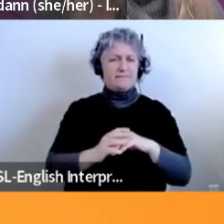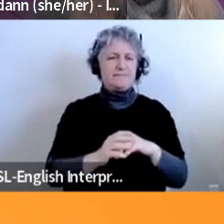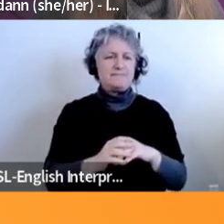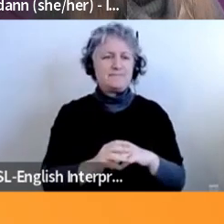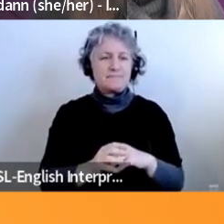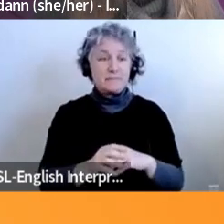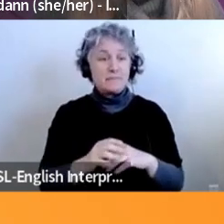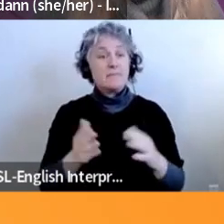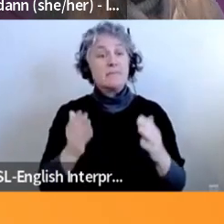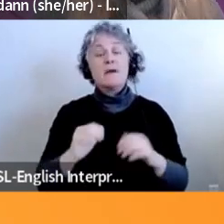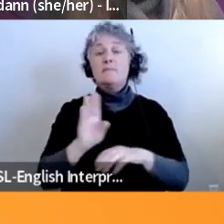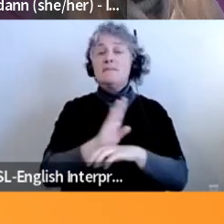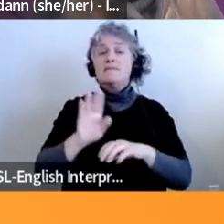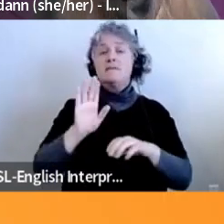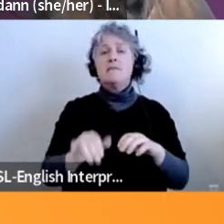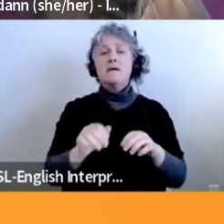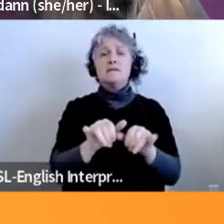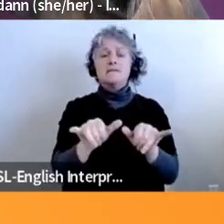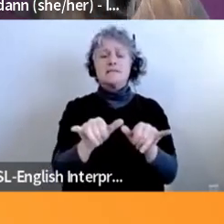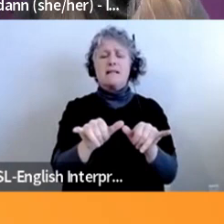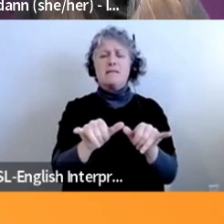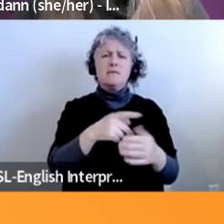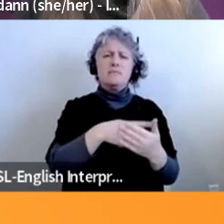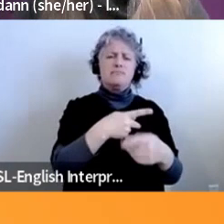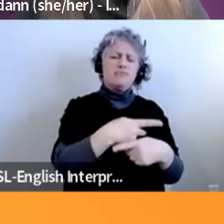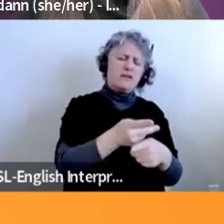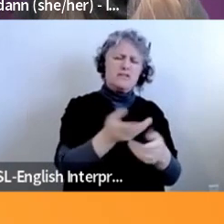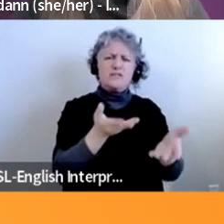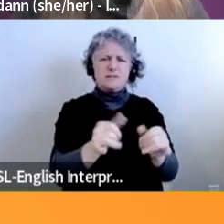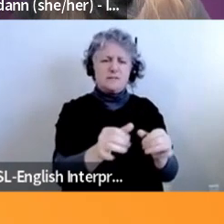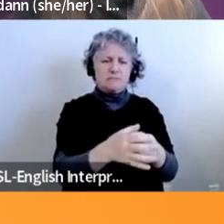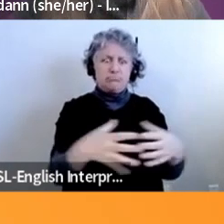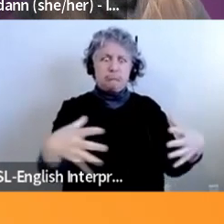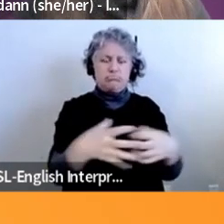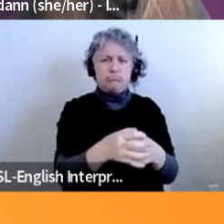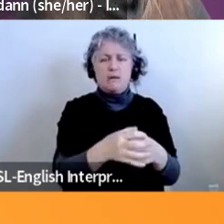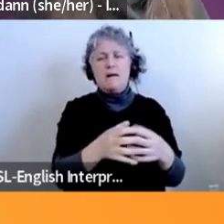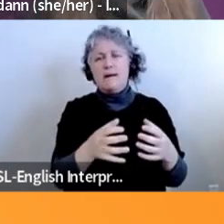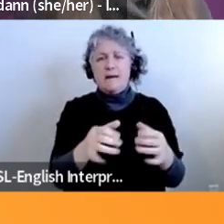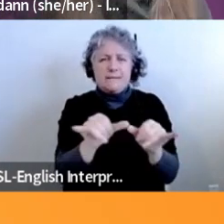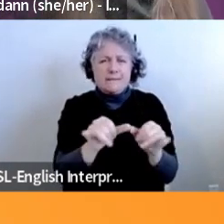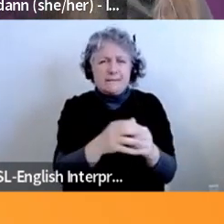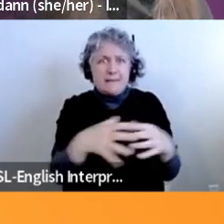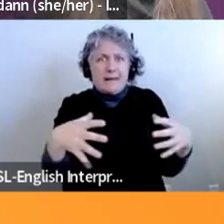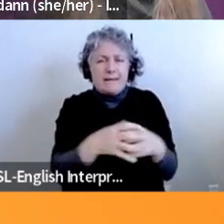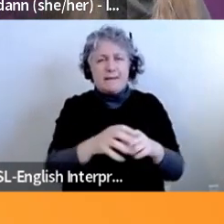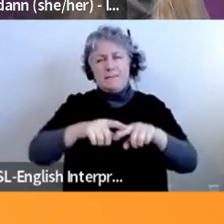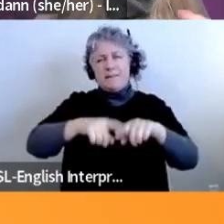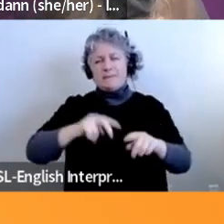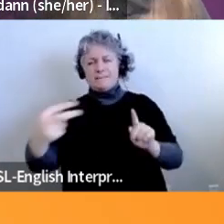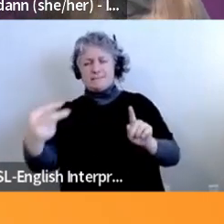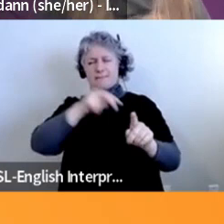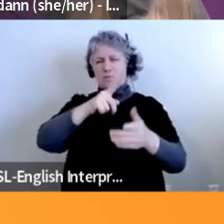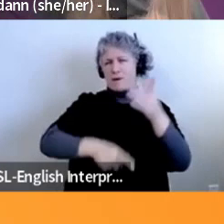Your business also must have a scalable product or service. So scalability is defined differently by different people,